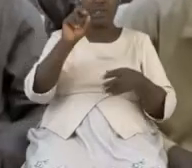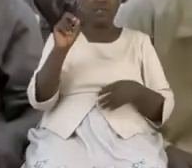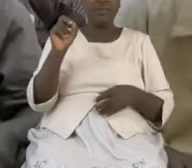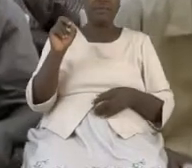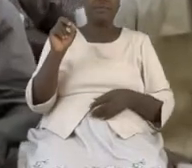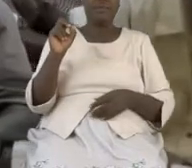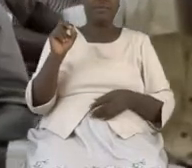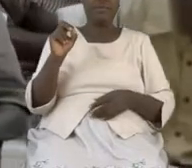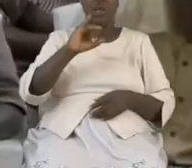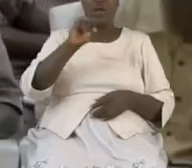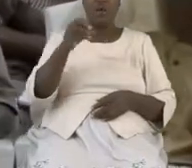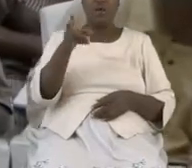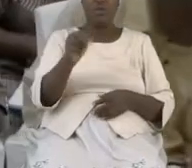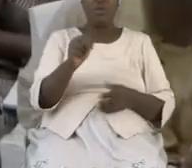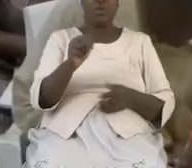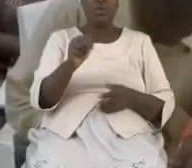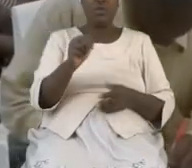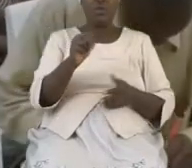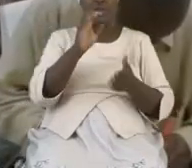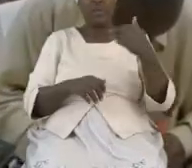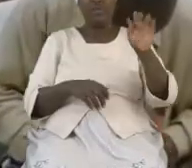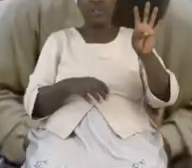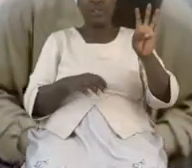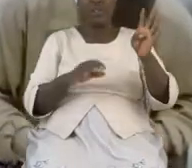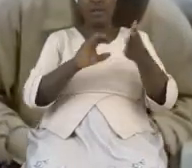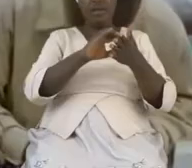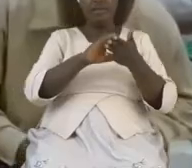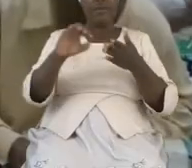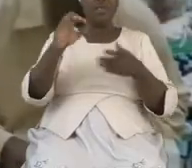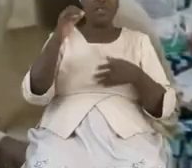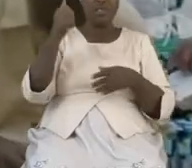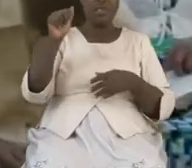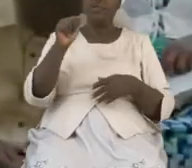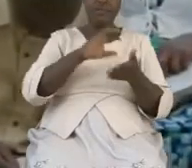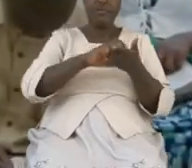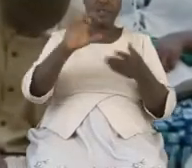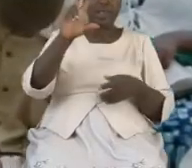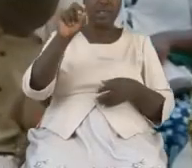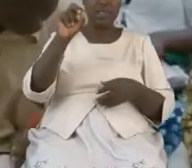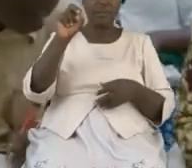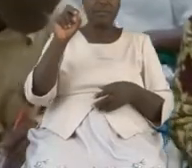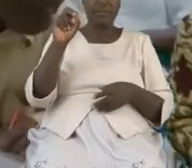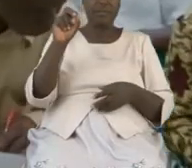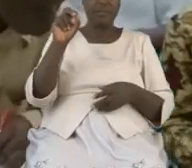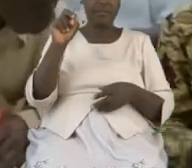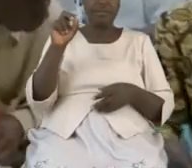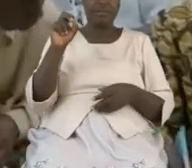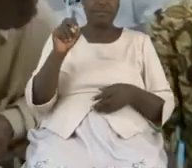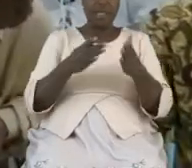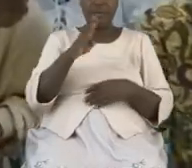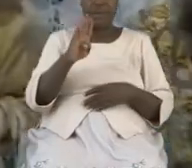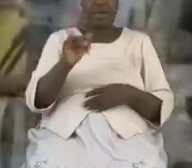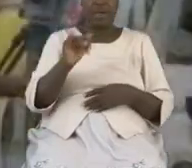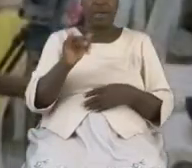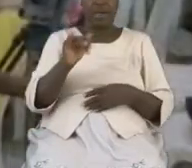John chapter 14, verse 30. Hereby, I will not talk